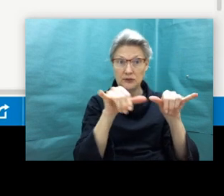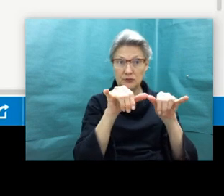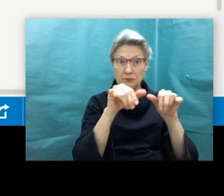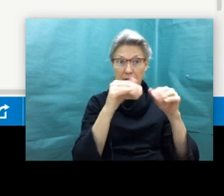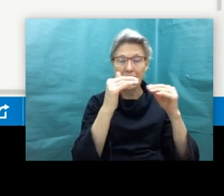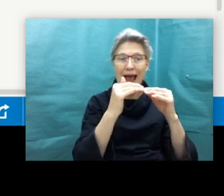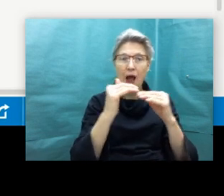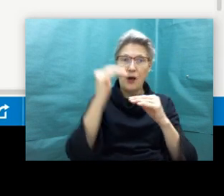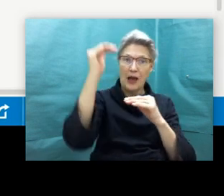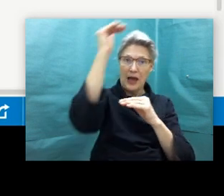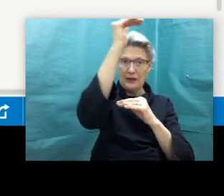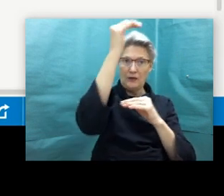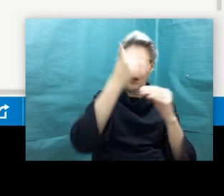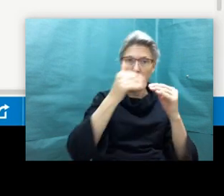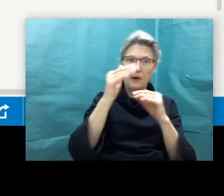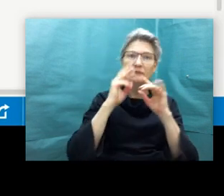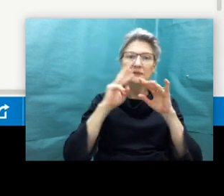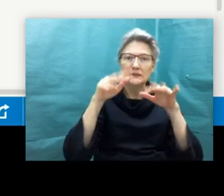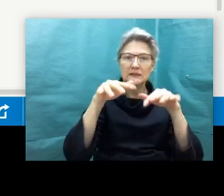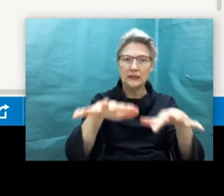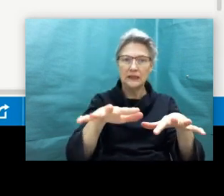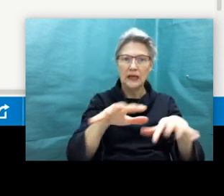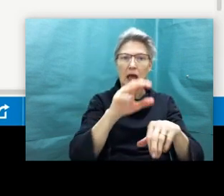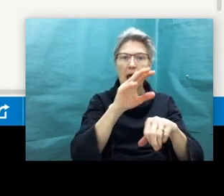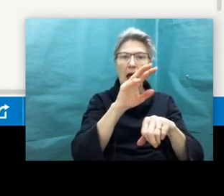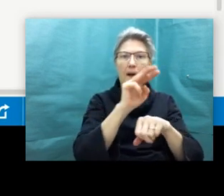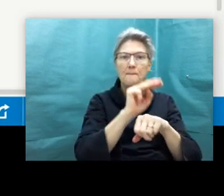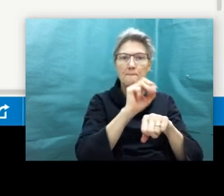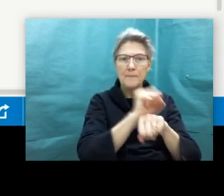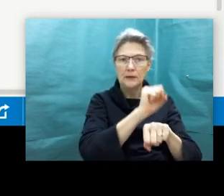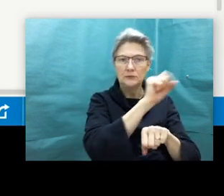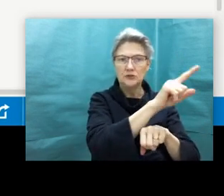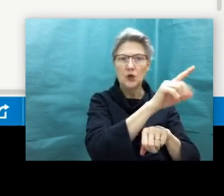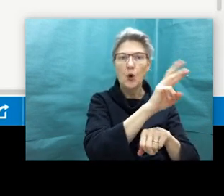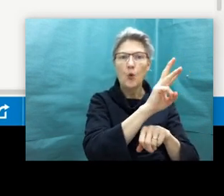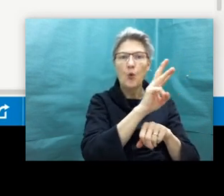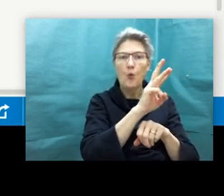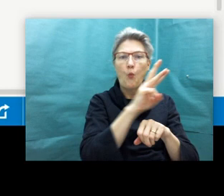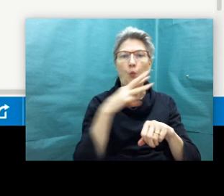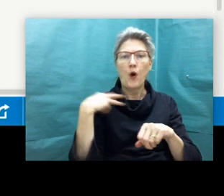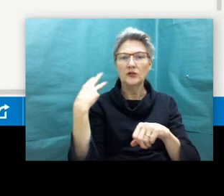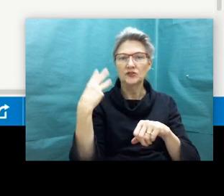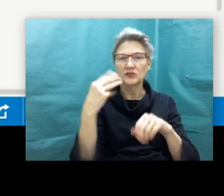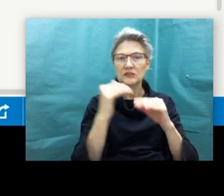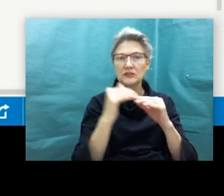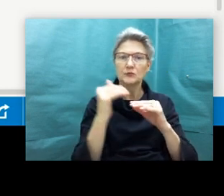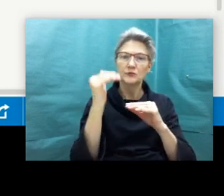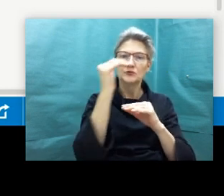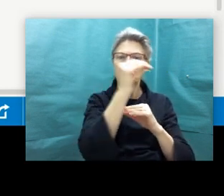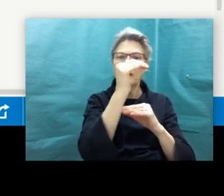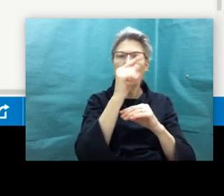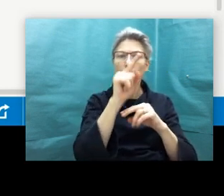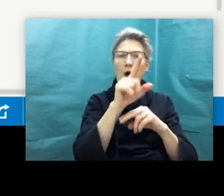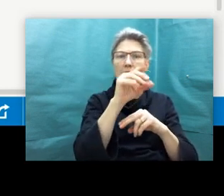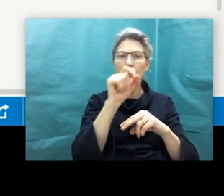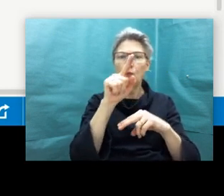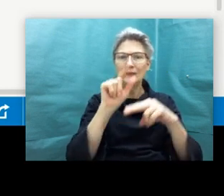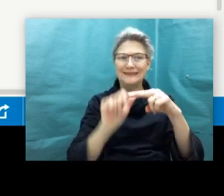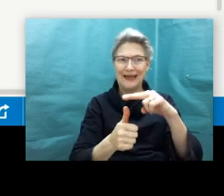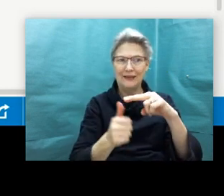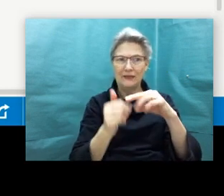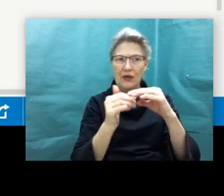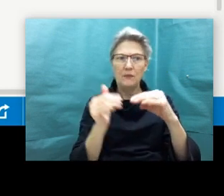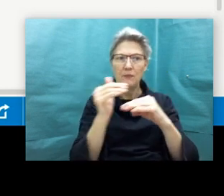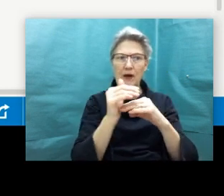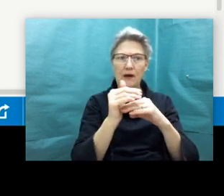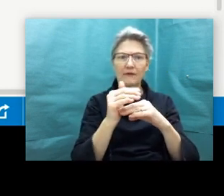rise above sea level. Mount Washington rises more than 1 1/10 miles above sea level. Mount Everest